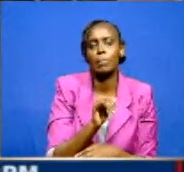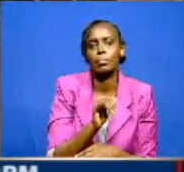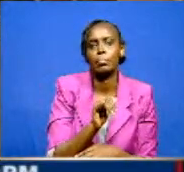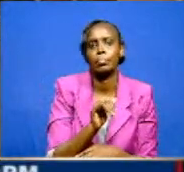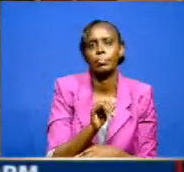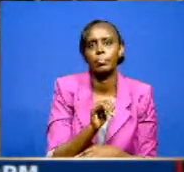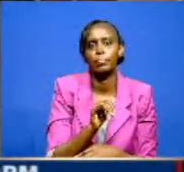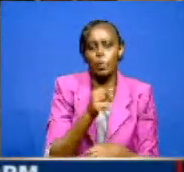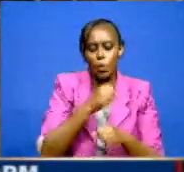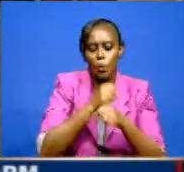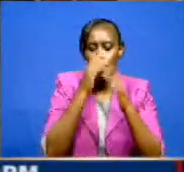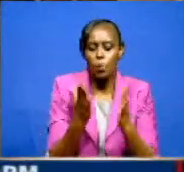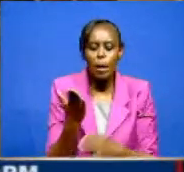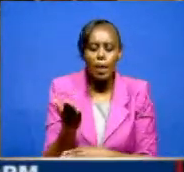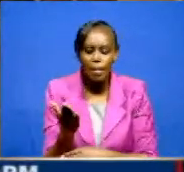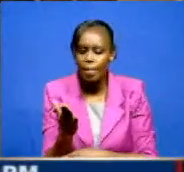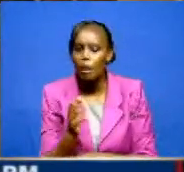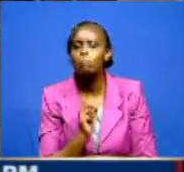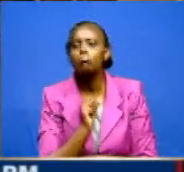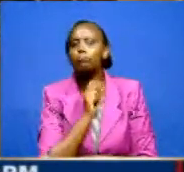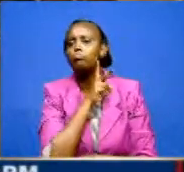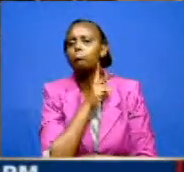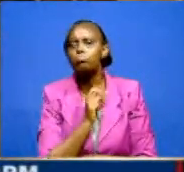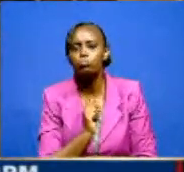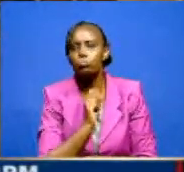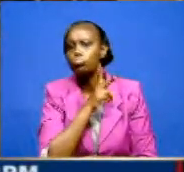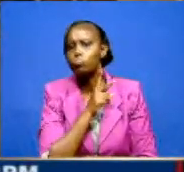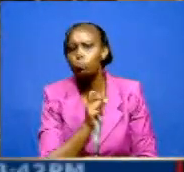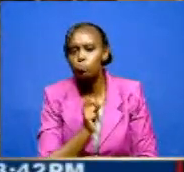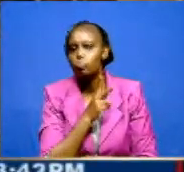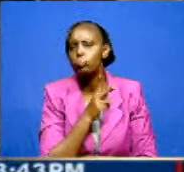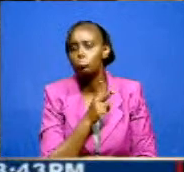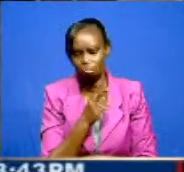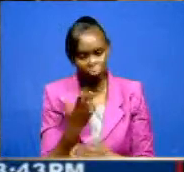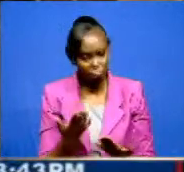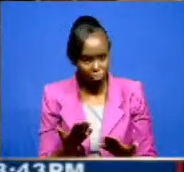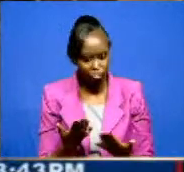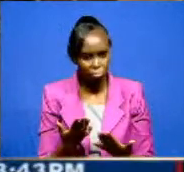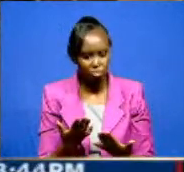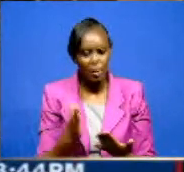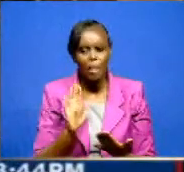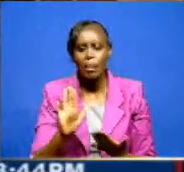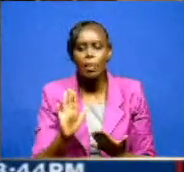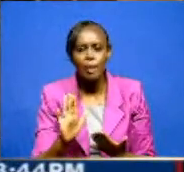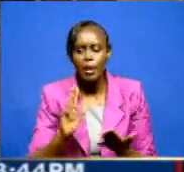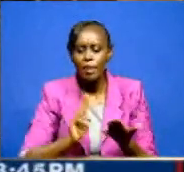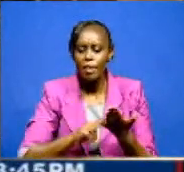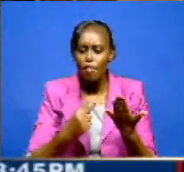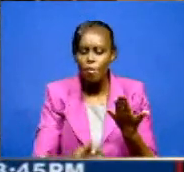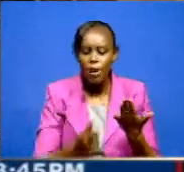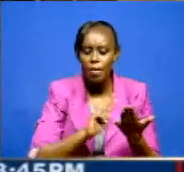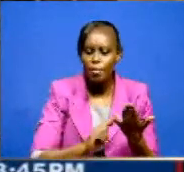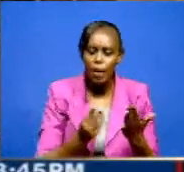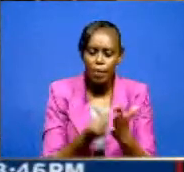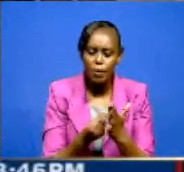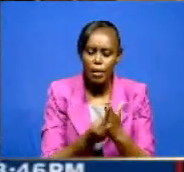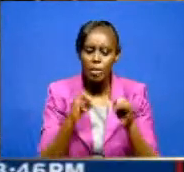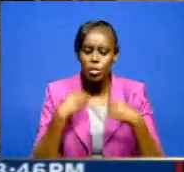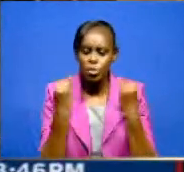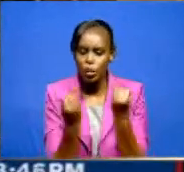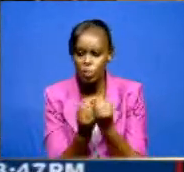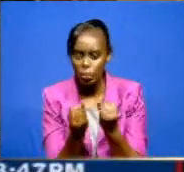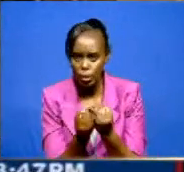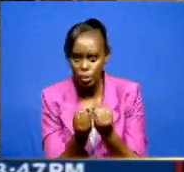the employees are complaining that some of them have become blacklisted by various financial